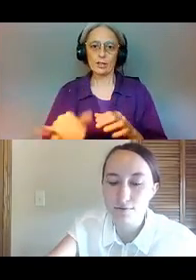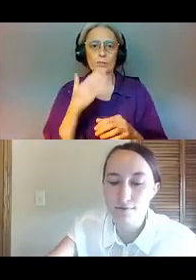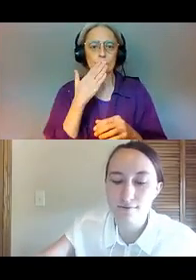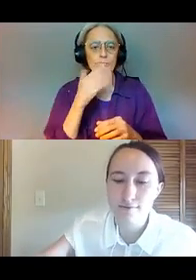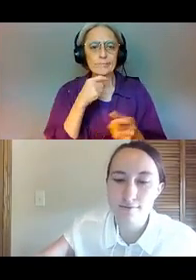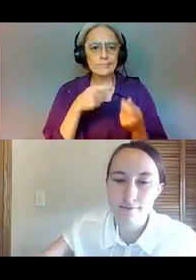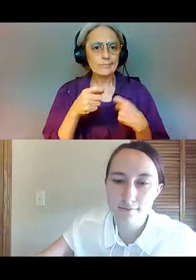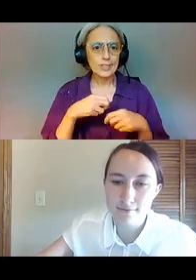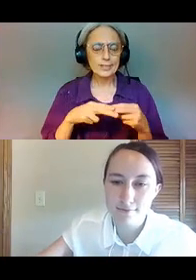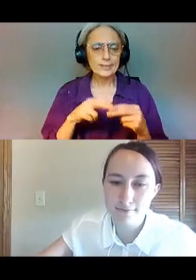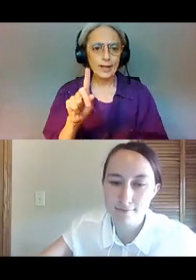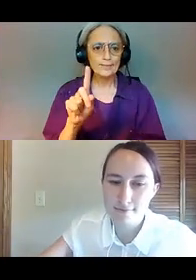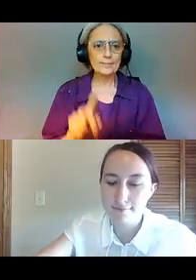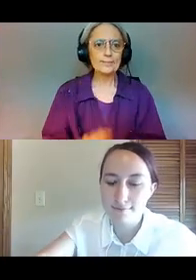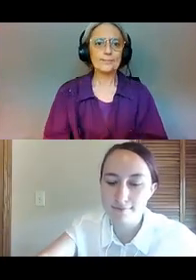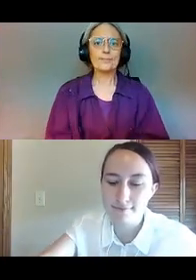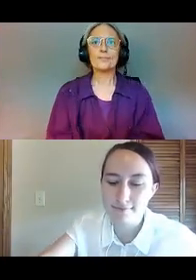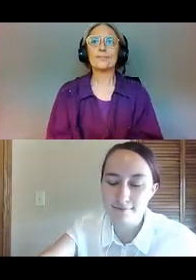move.